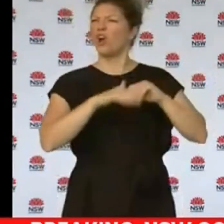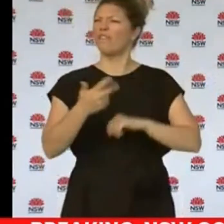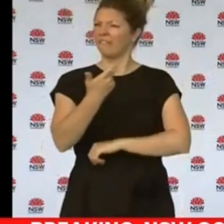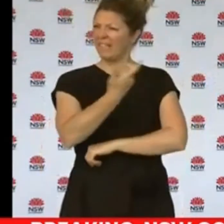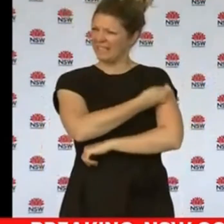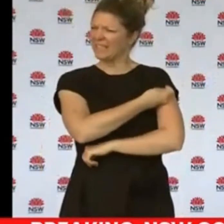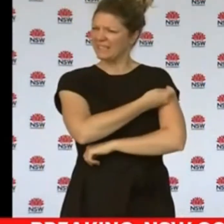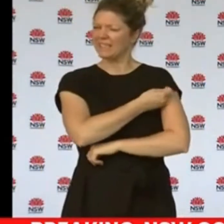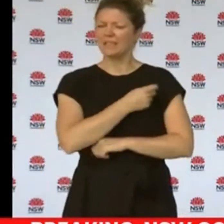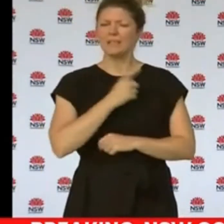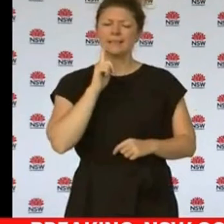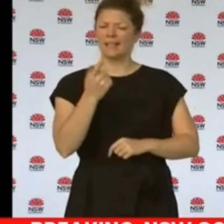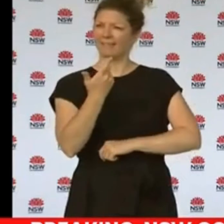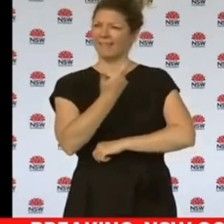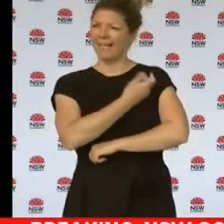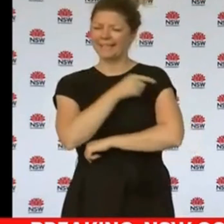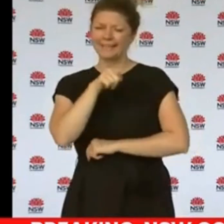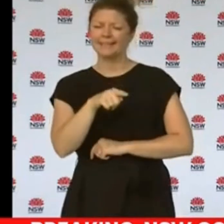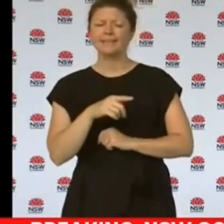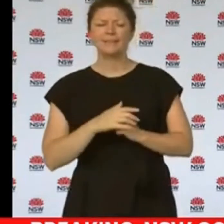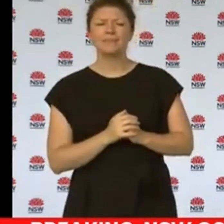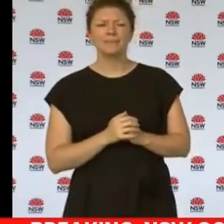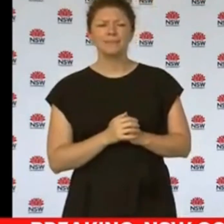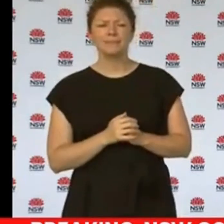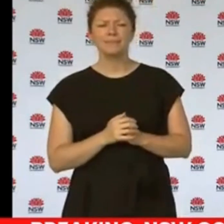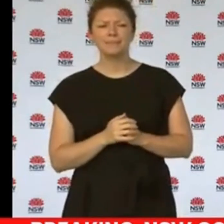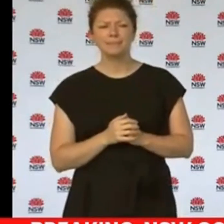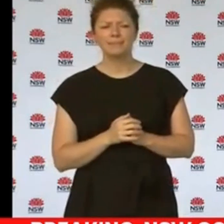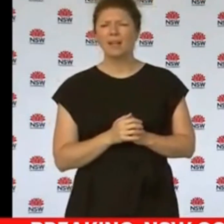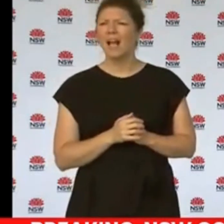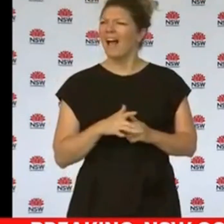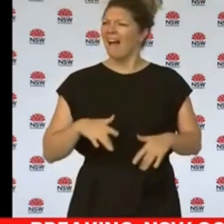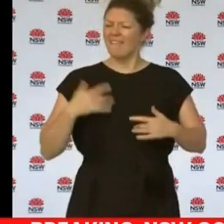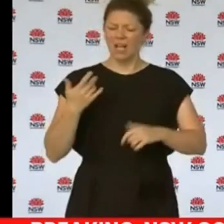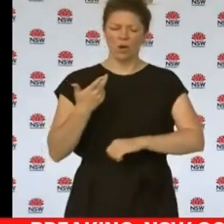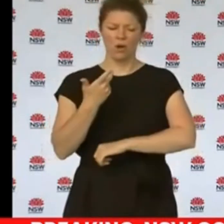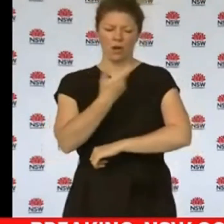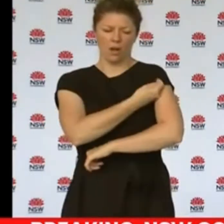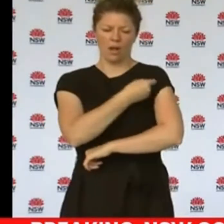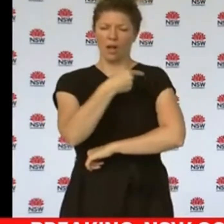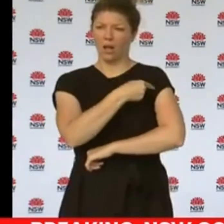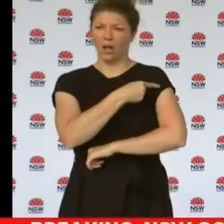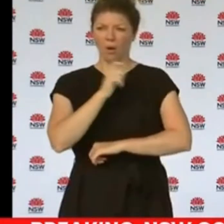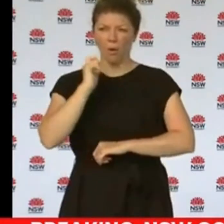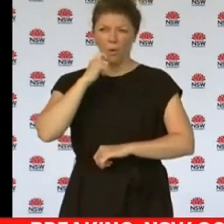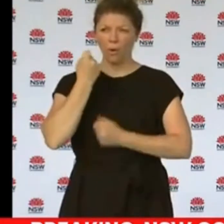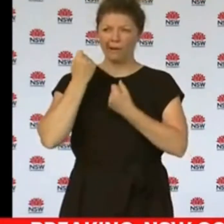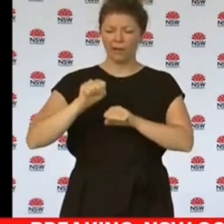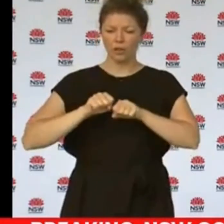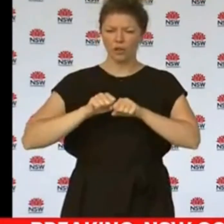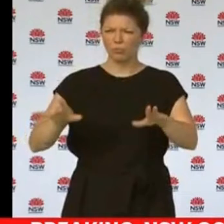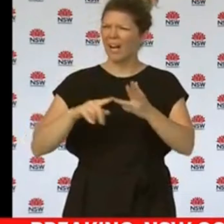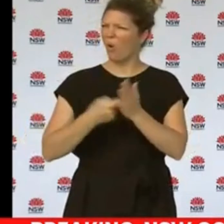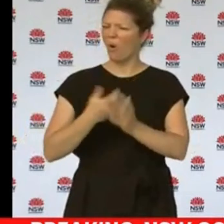vaccine, and she was saying one of the problems is that it may not be restricting transmission, just symptoms, and that